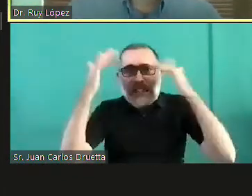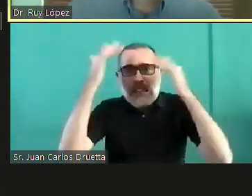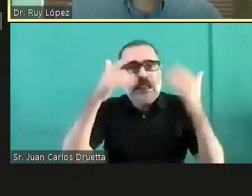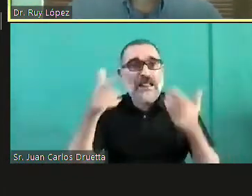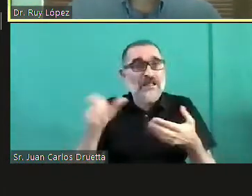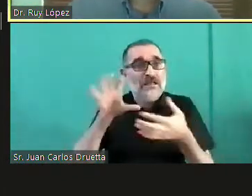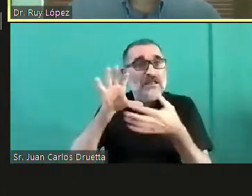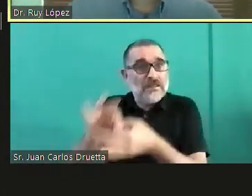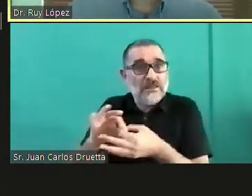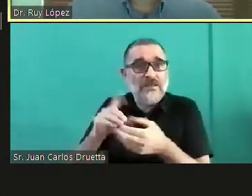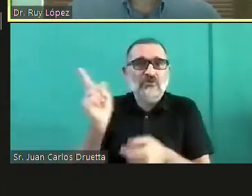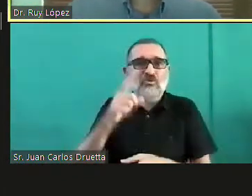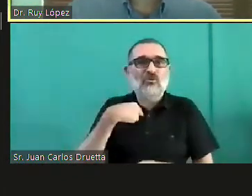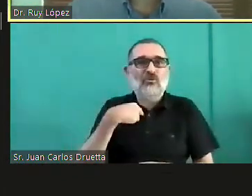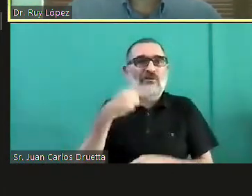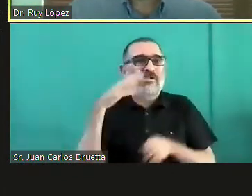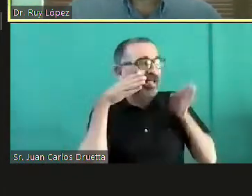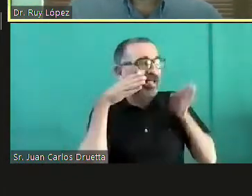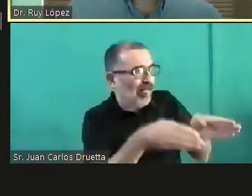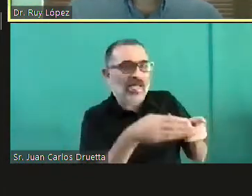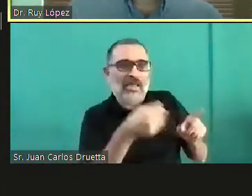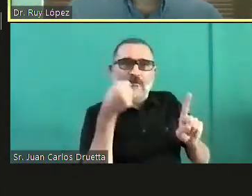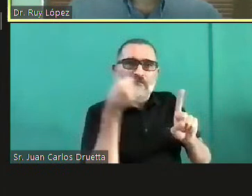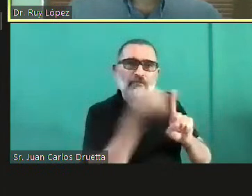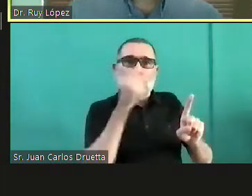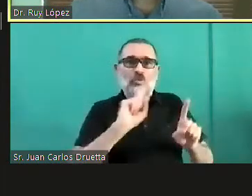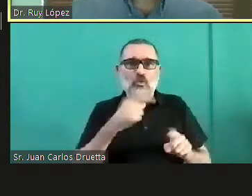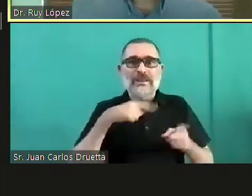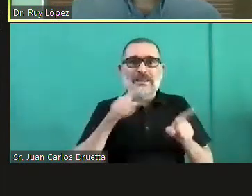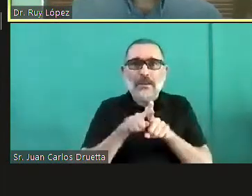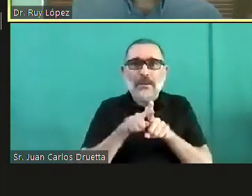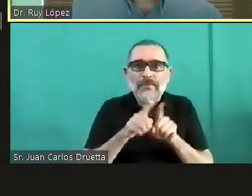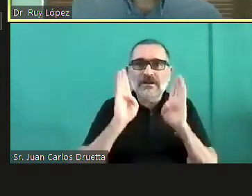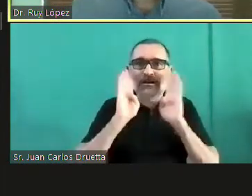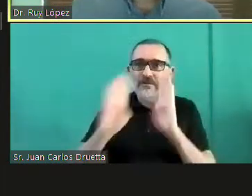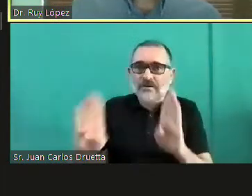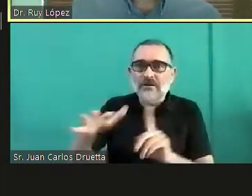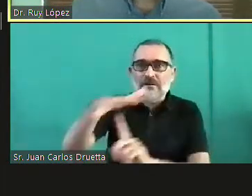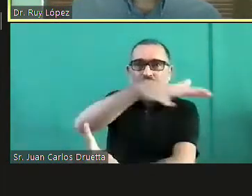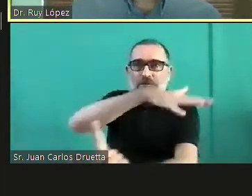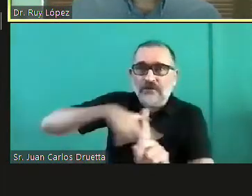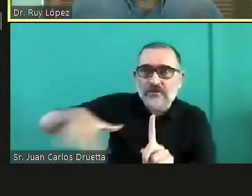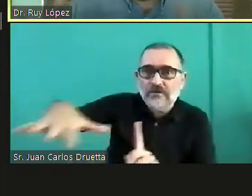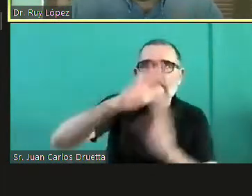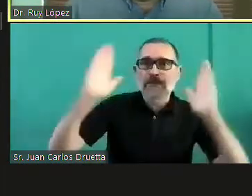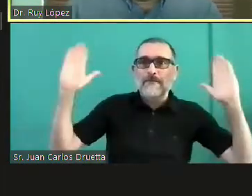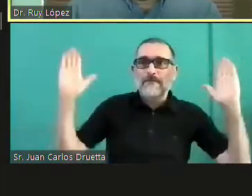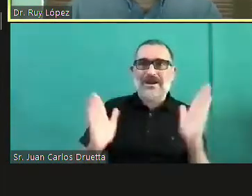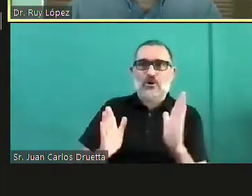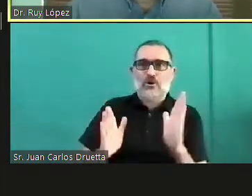of primary health care within the primary health care strategy. Here,